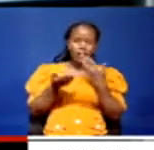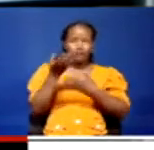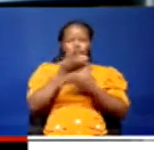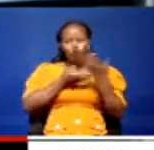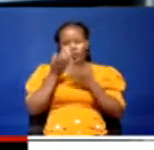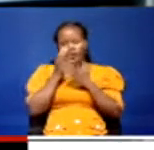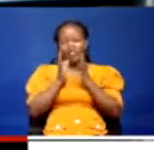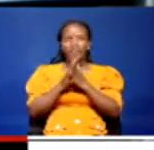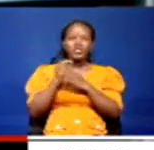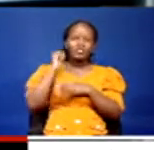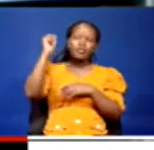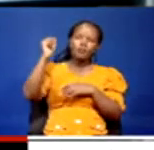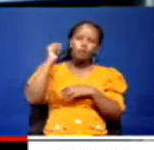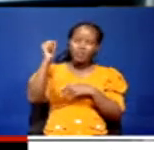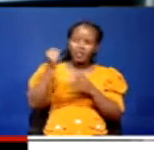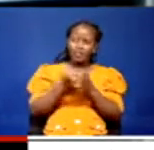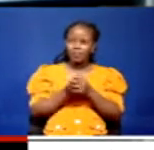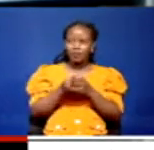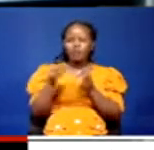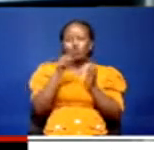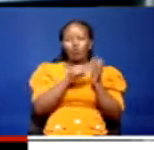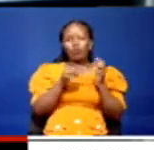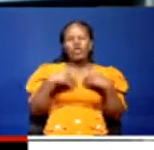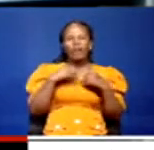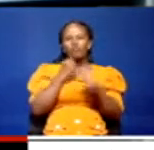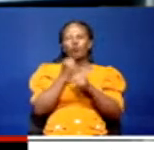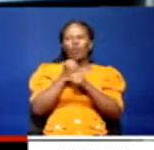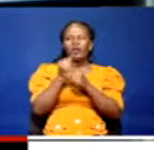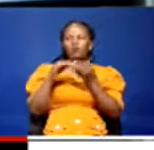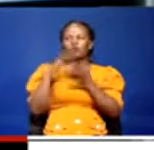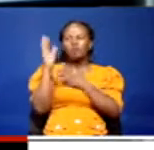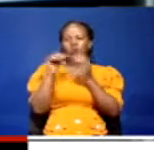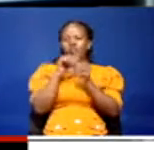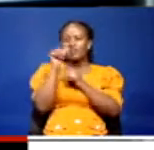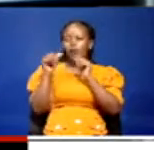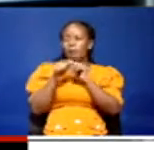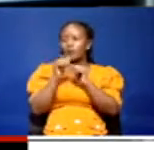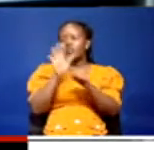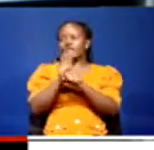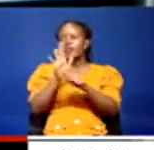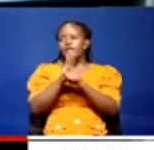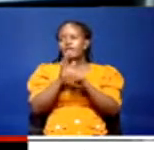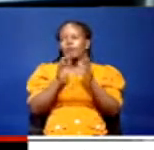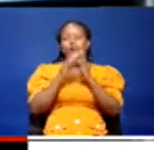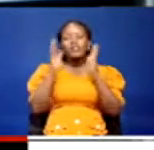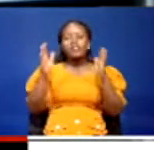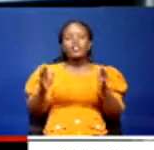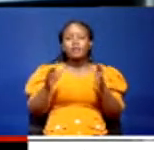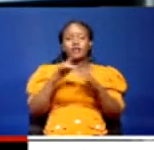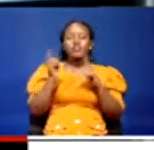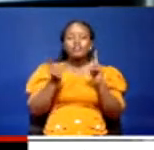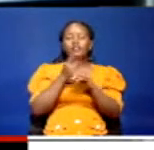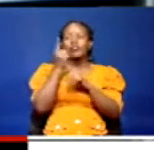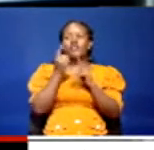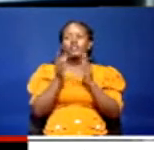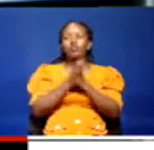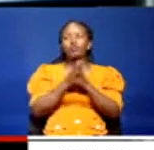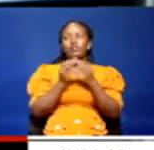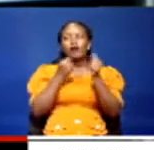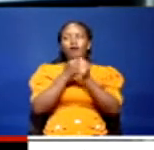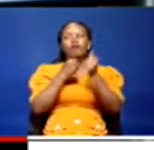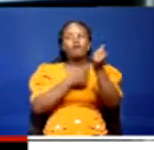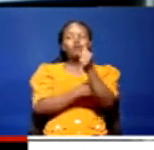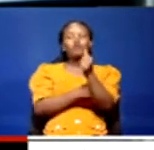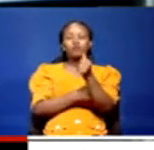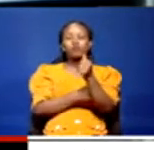done in the political pillar, because most of the leaders in this country, starting with our then founder, Mama Phibia Siyo, who